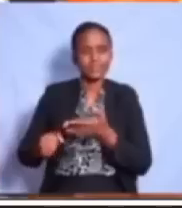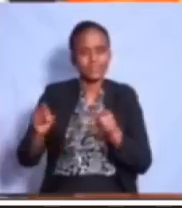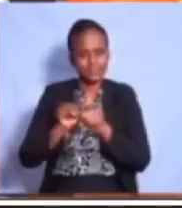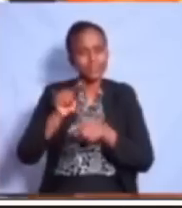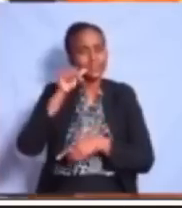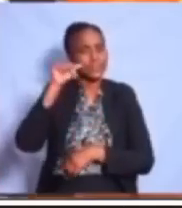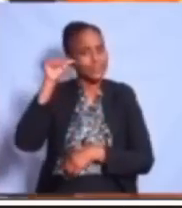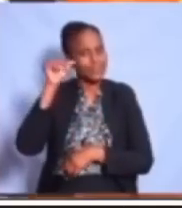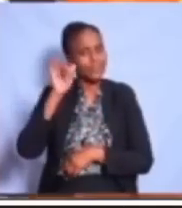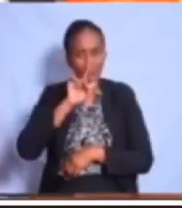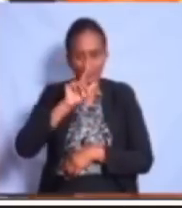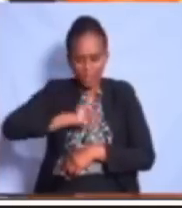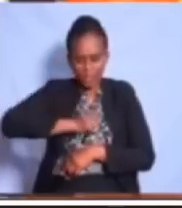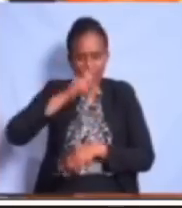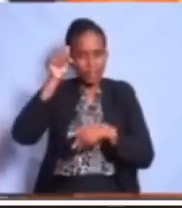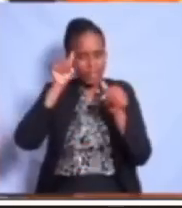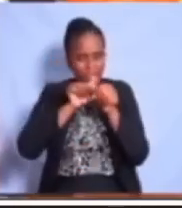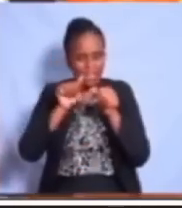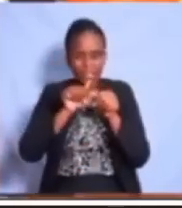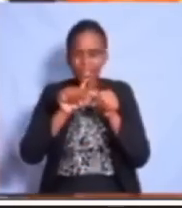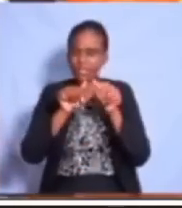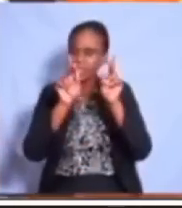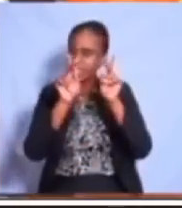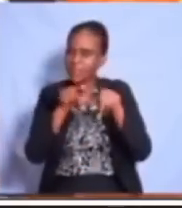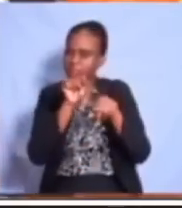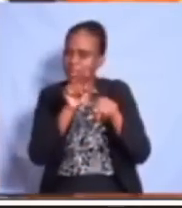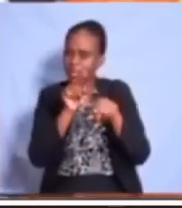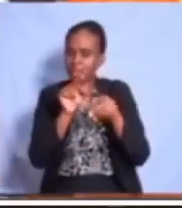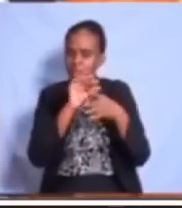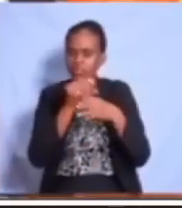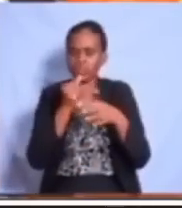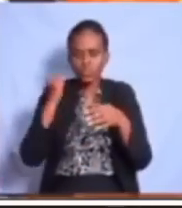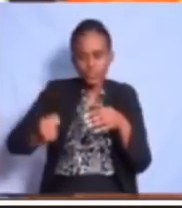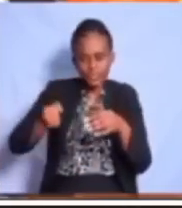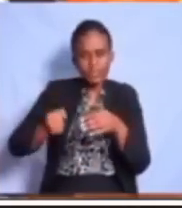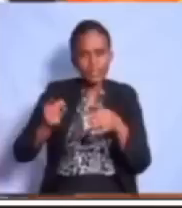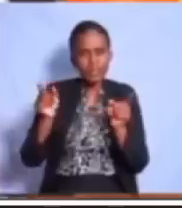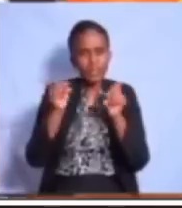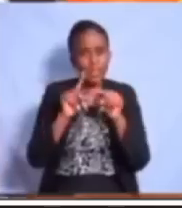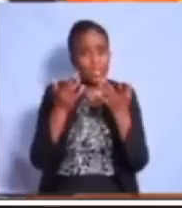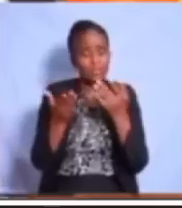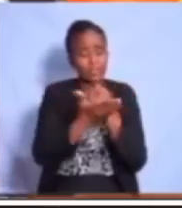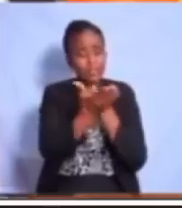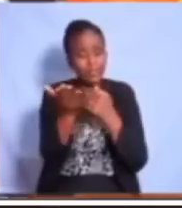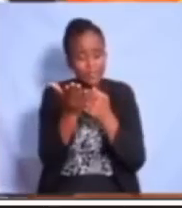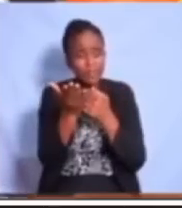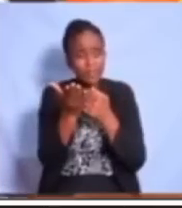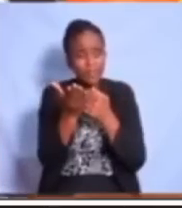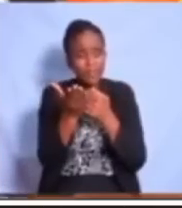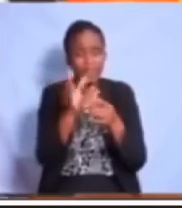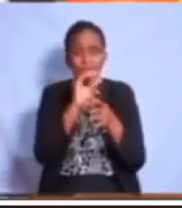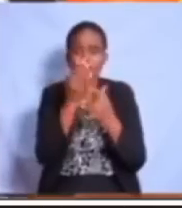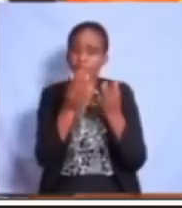yesterday, and we agreed no subject of a particular chief will run to the chief when they are called to account